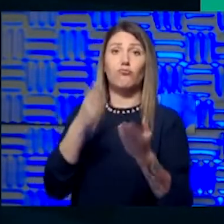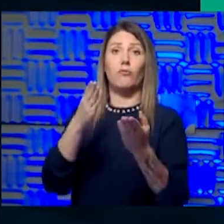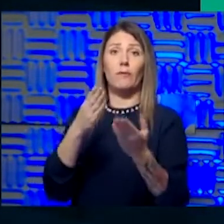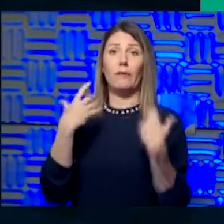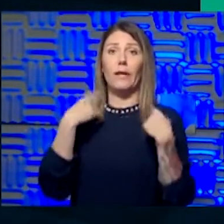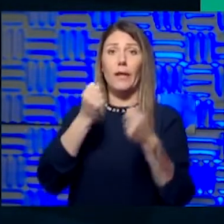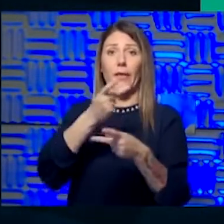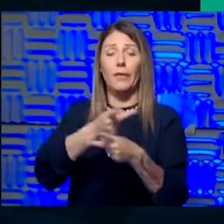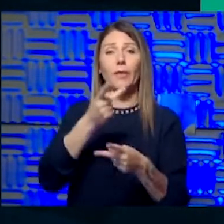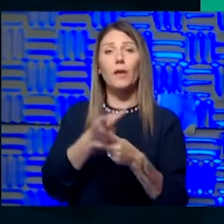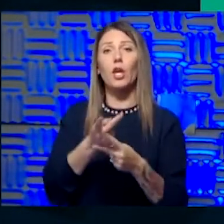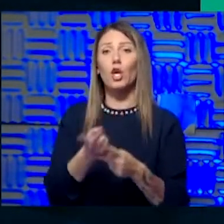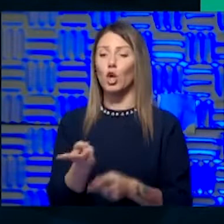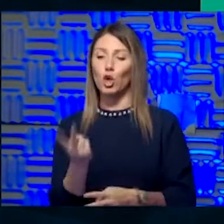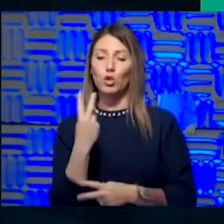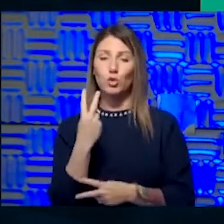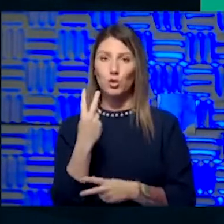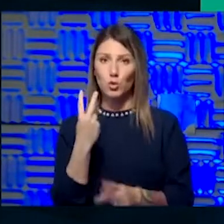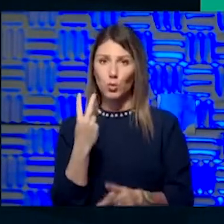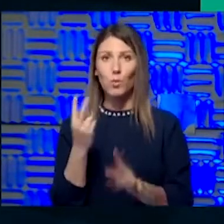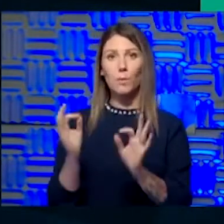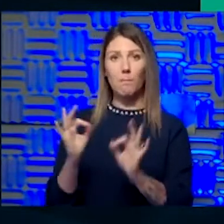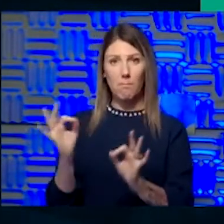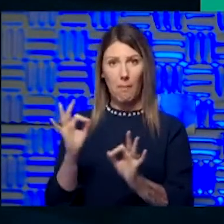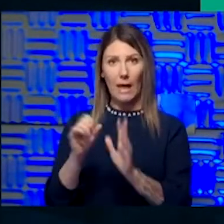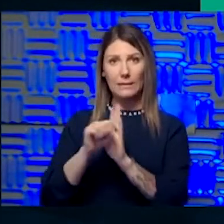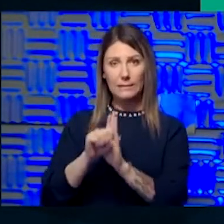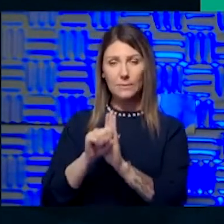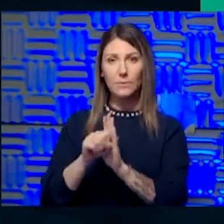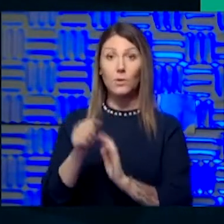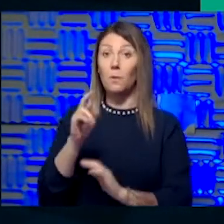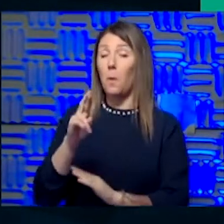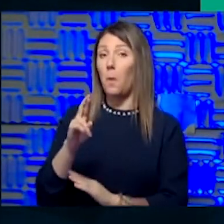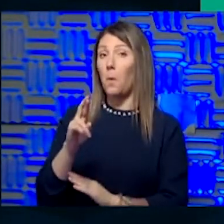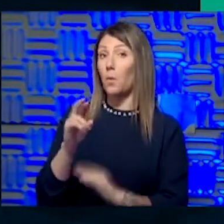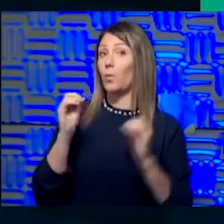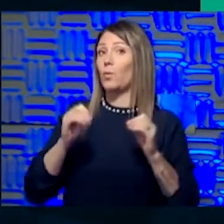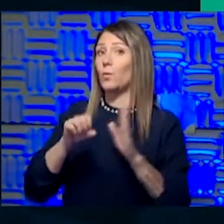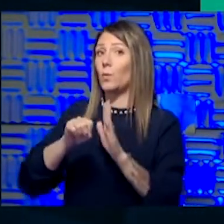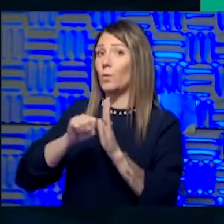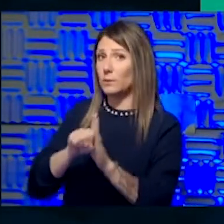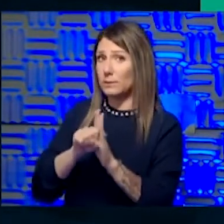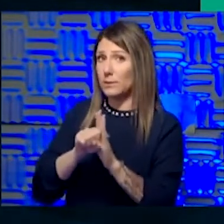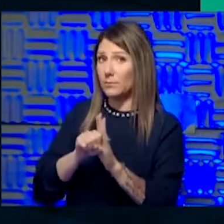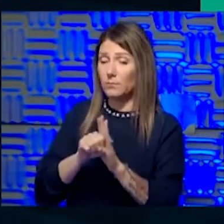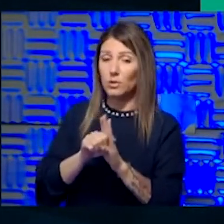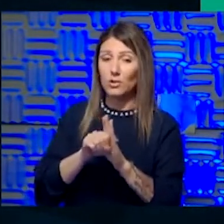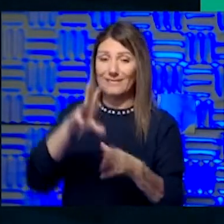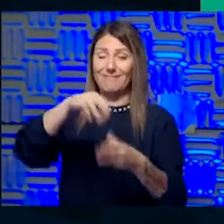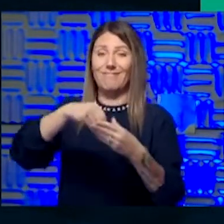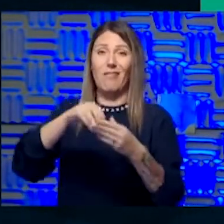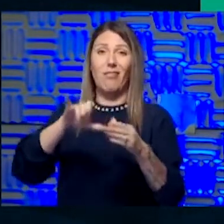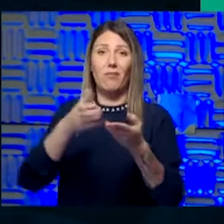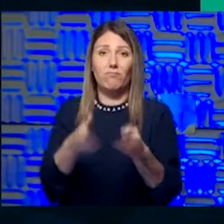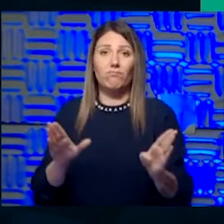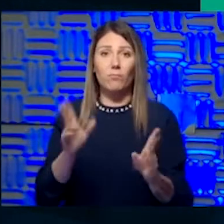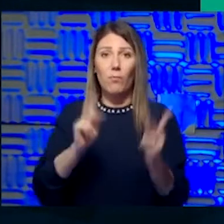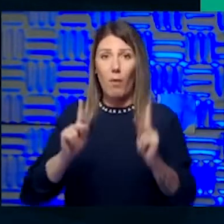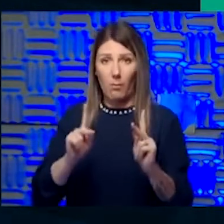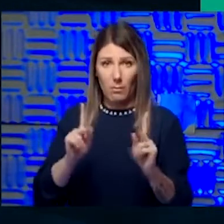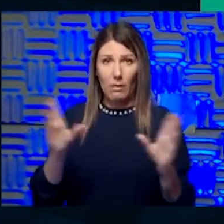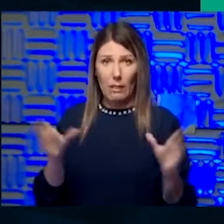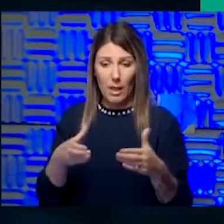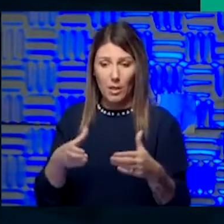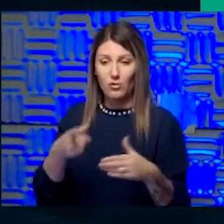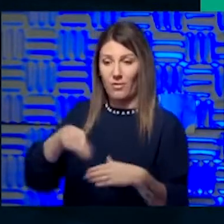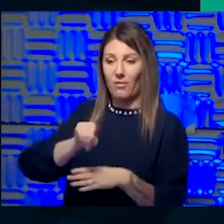there were 2 patients with mildly symptomatic or not symptomatic in the general population that they found.